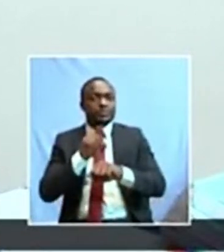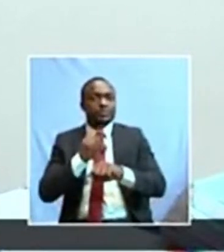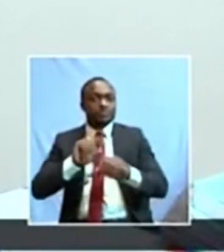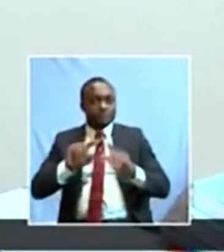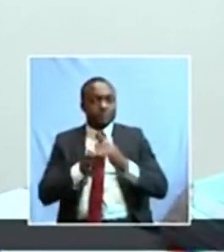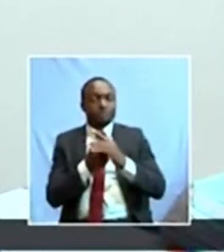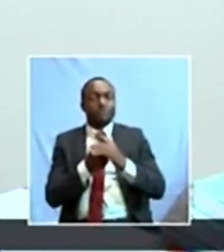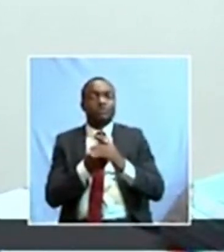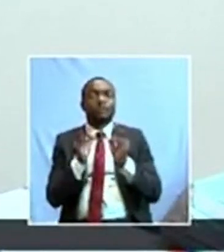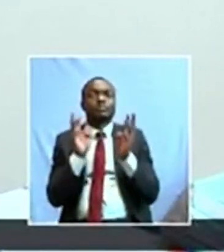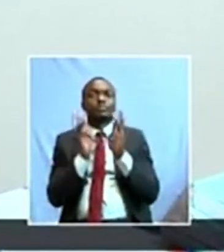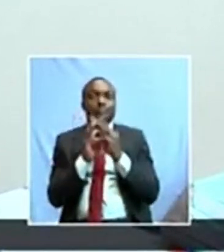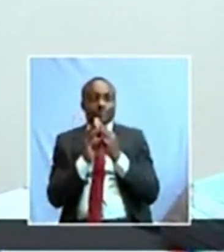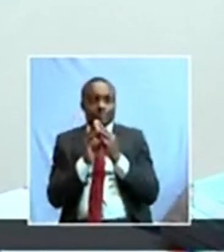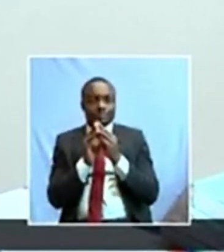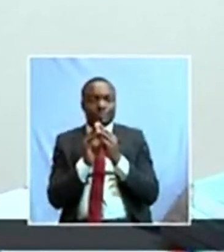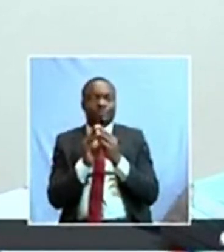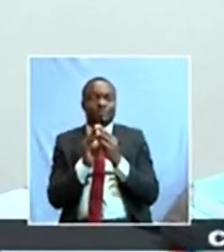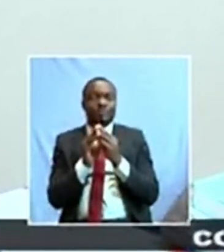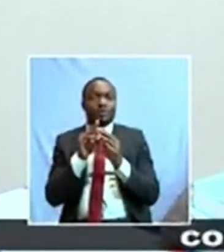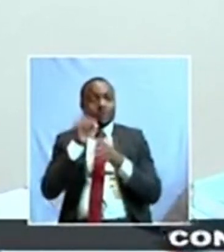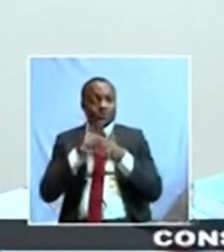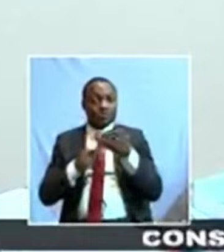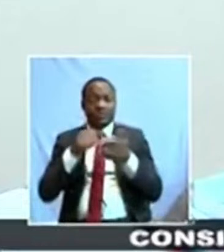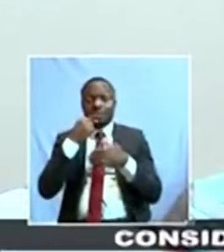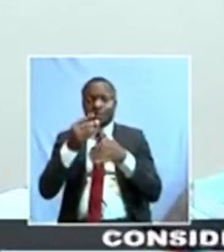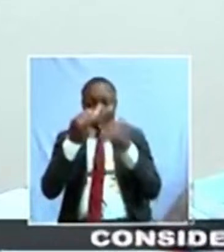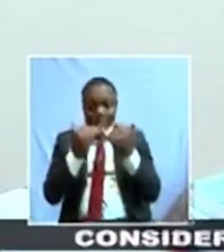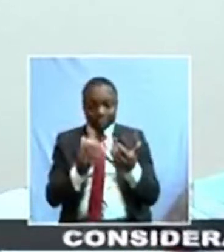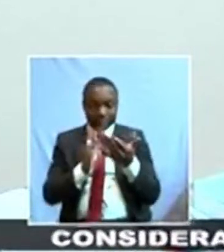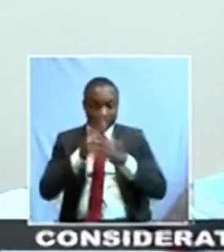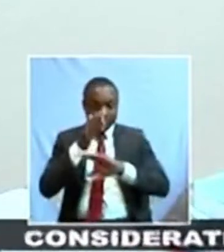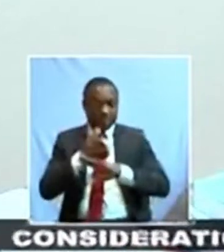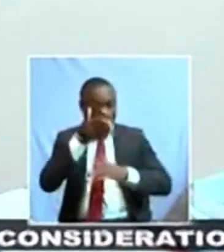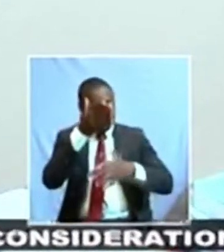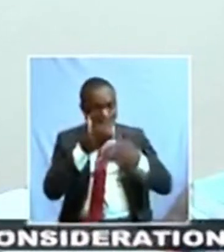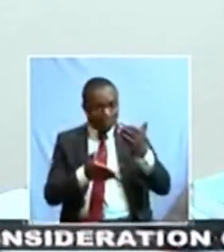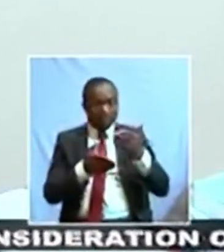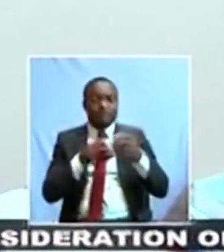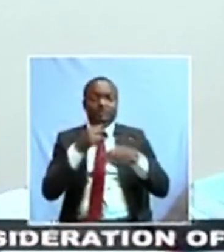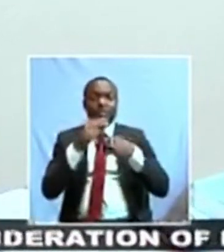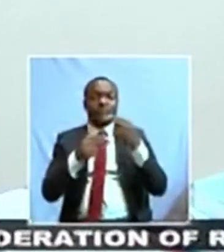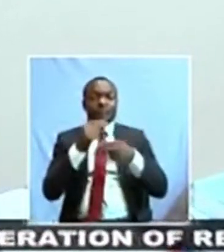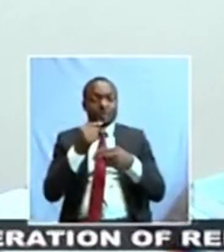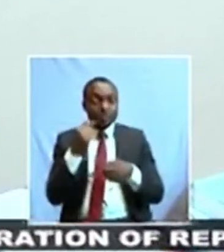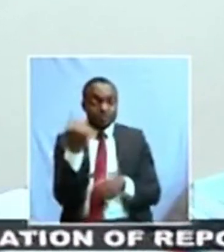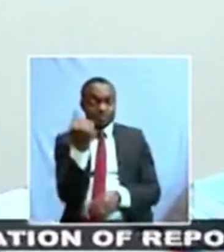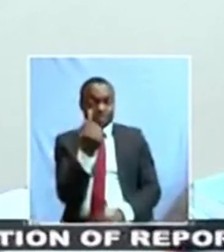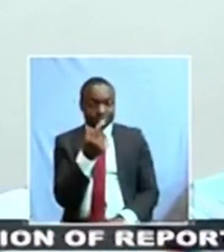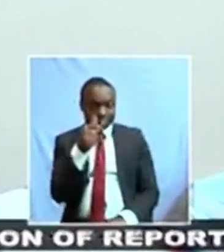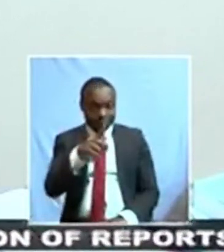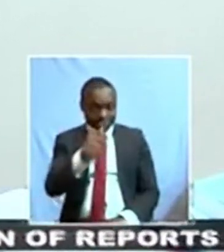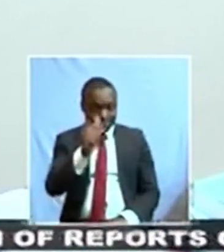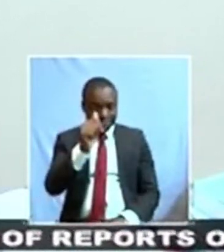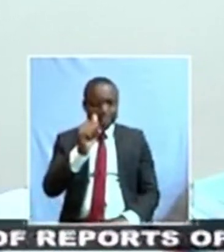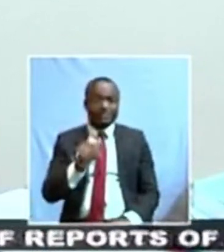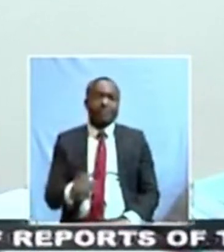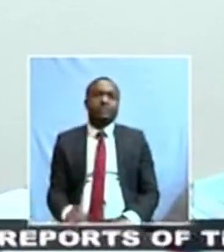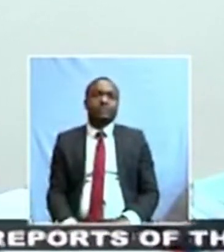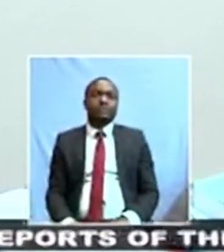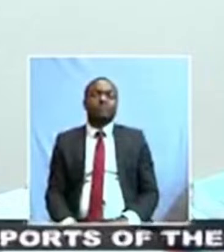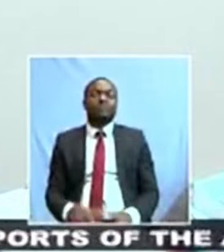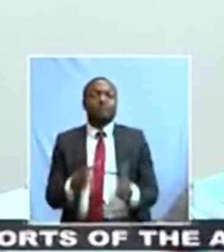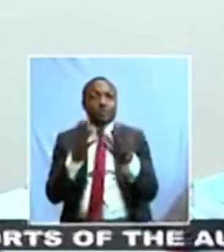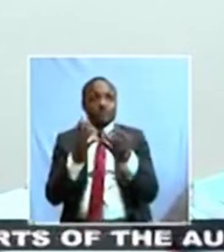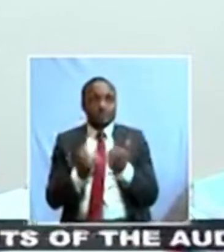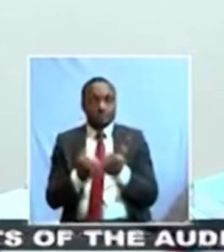our session. What you now say after this is done at your own discretion. I wish